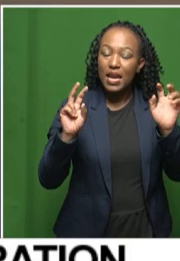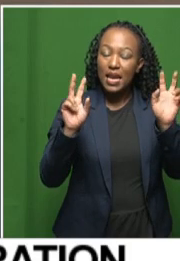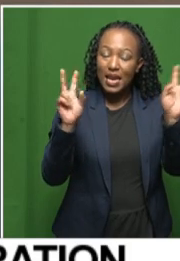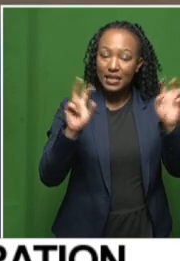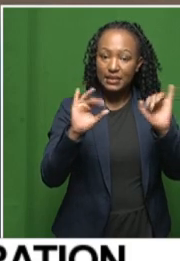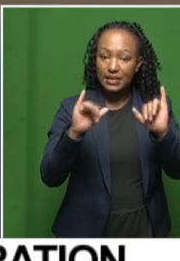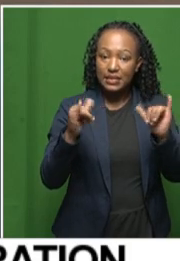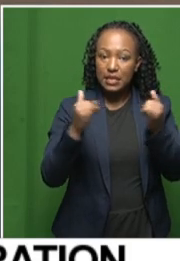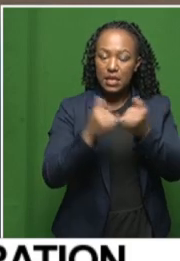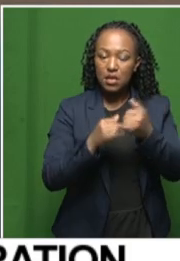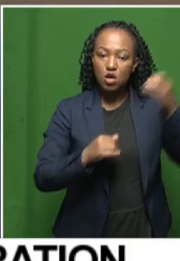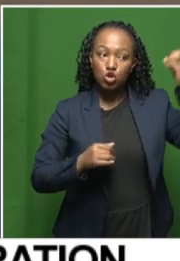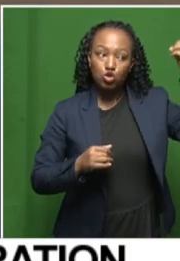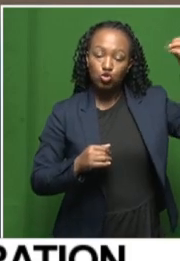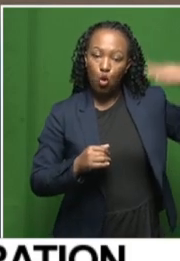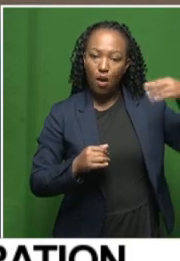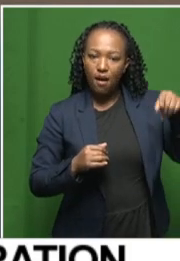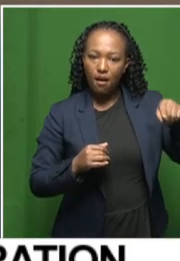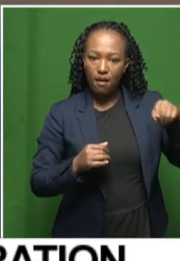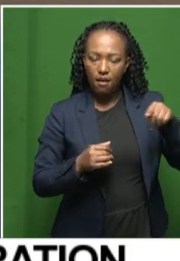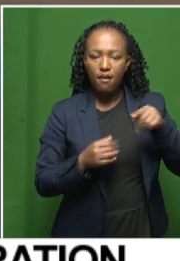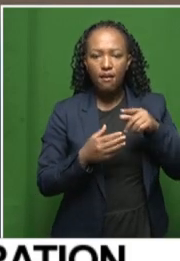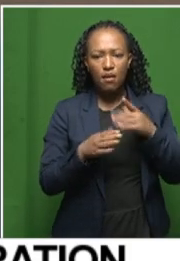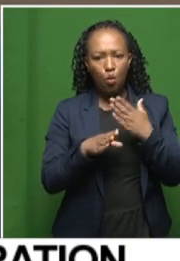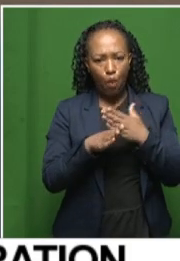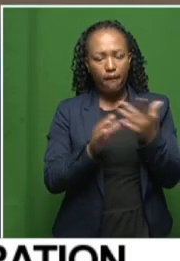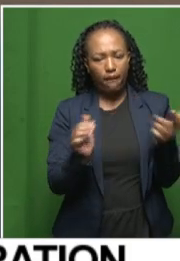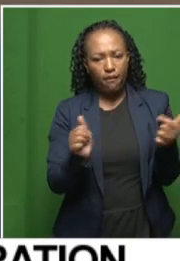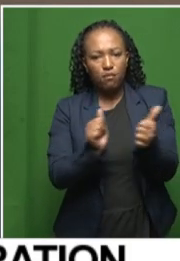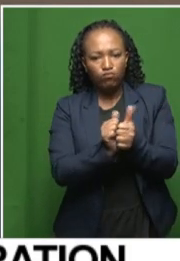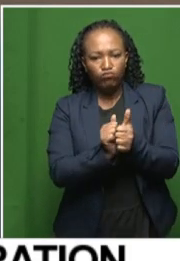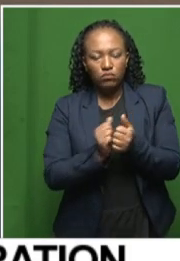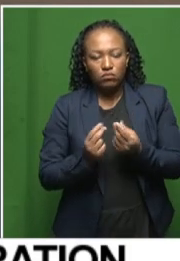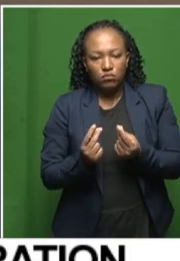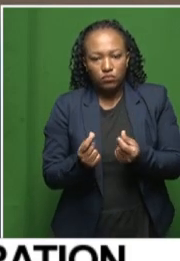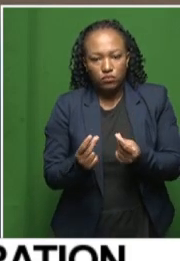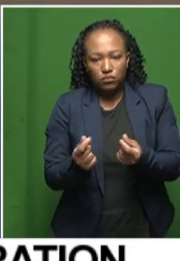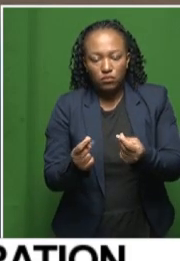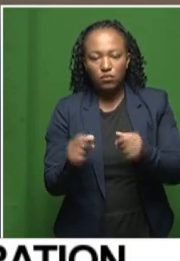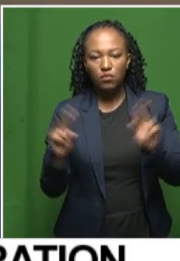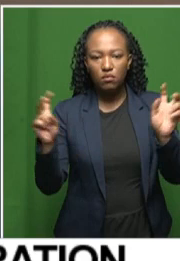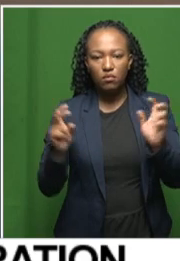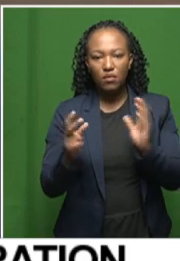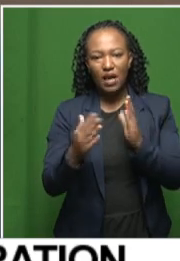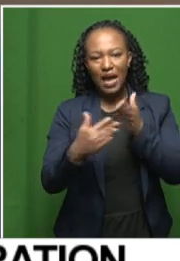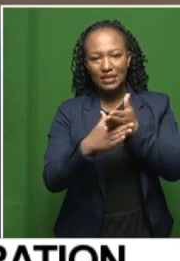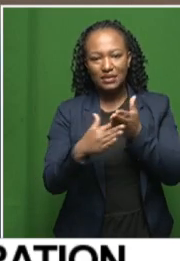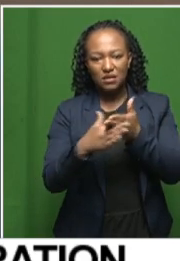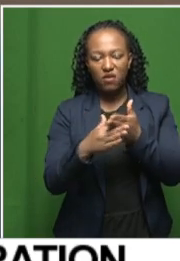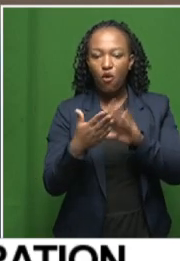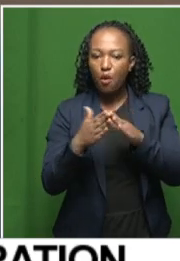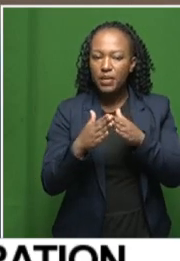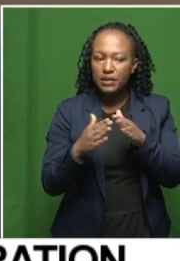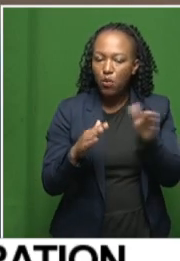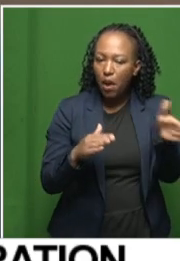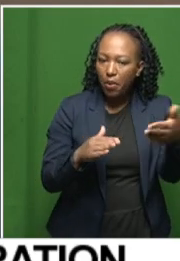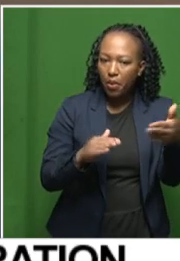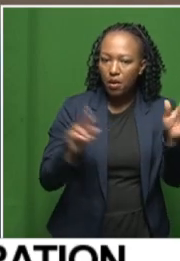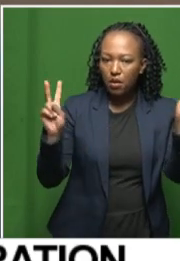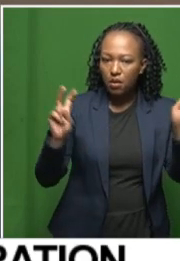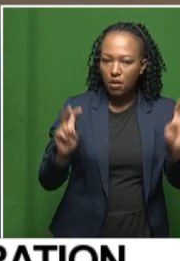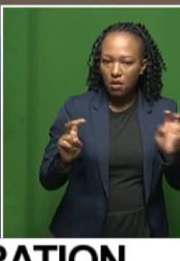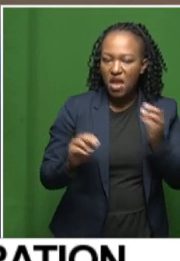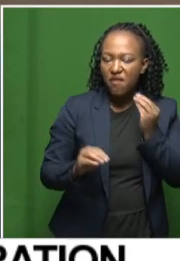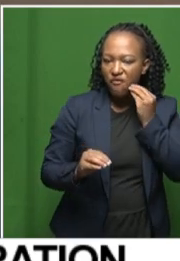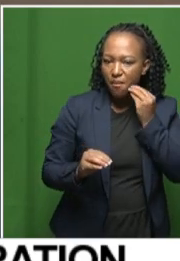solar off-grid companies can work together to fast-track energy access to unserved communities. Now, there's